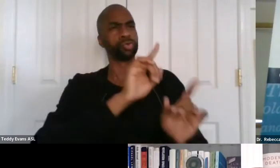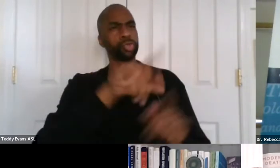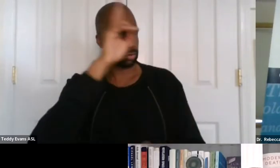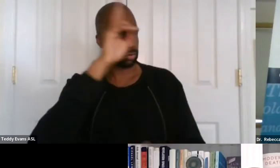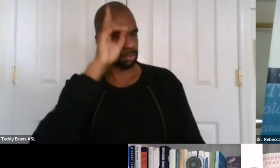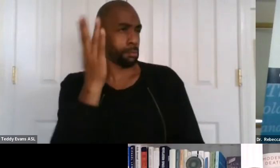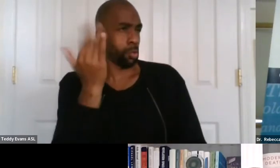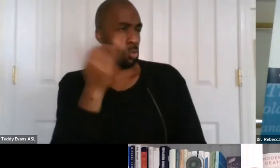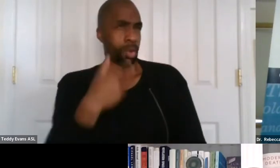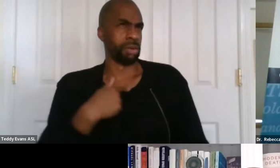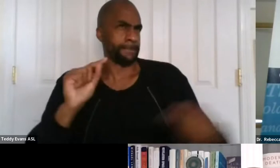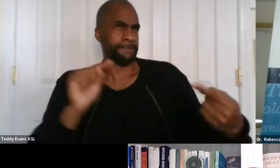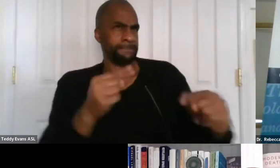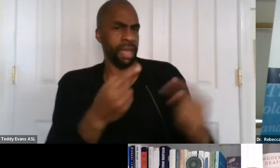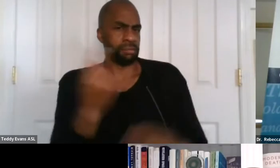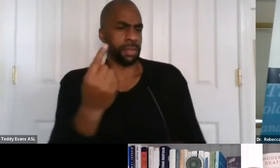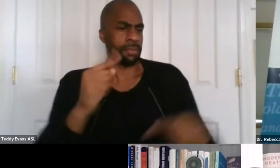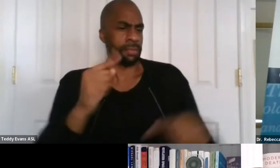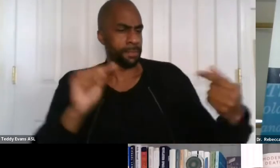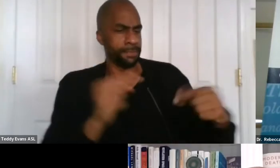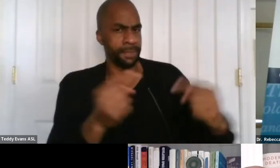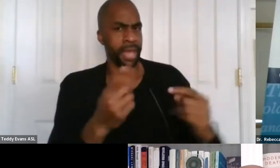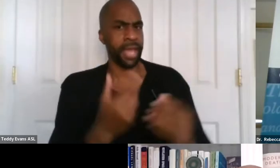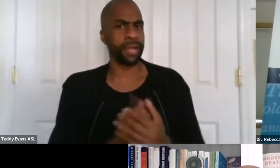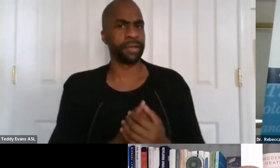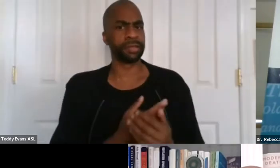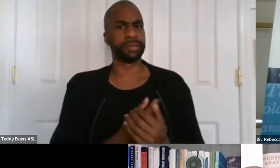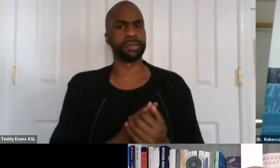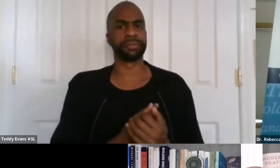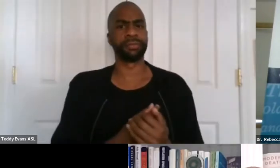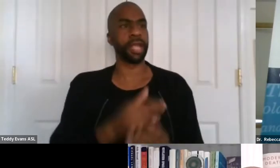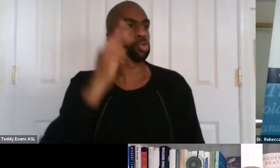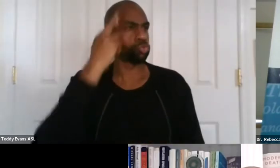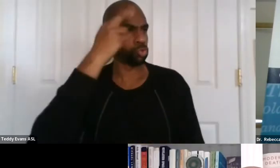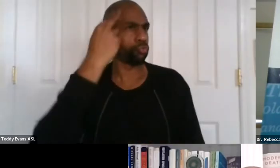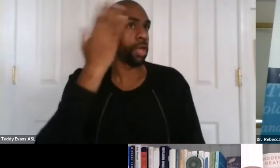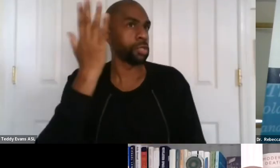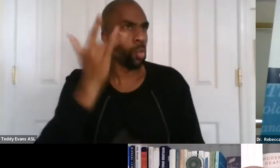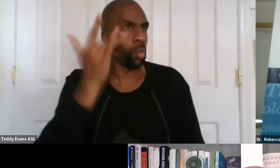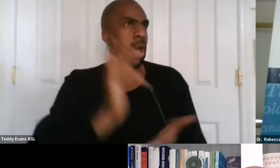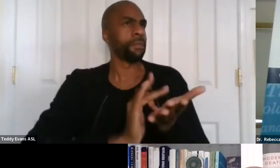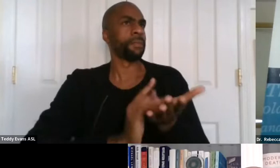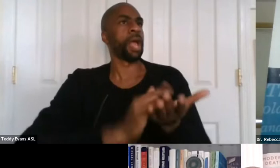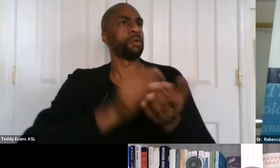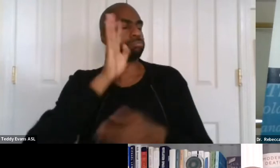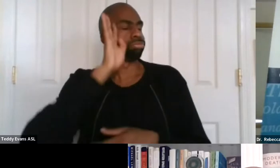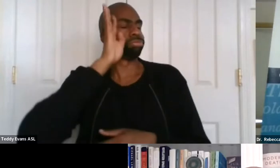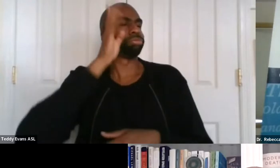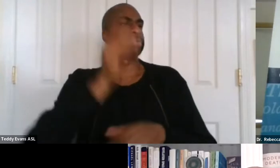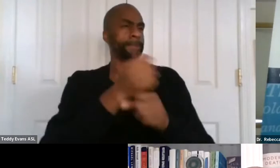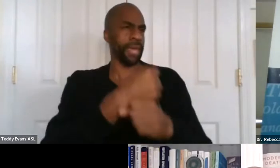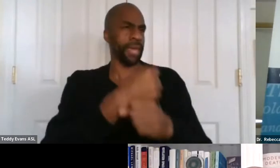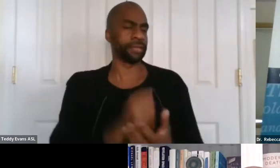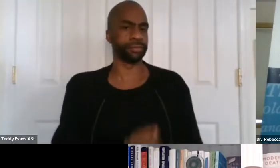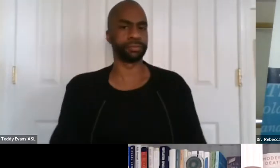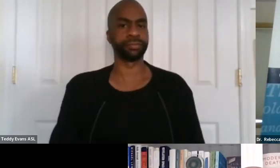care. It's probably our most ancient ailment. It's a reason why medicine exists in many ways, is because